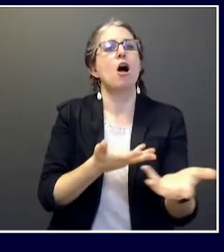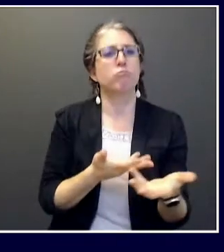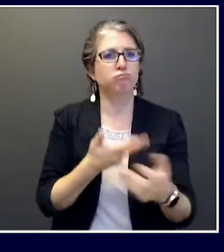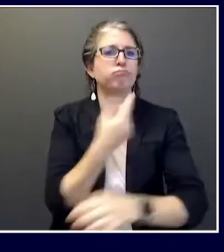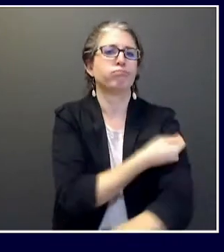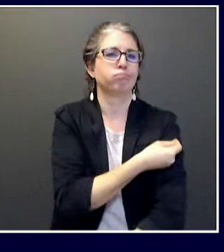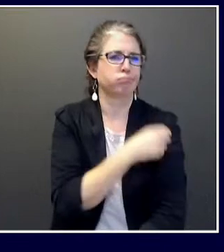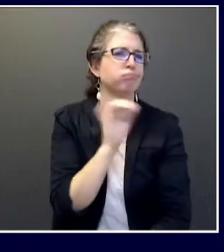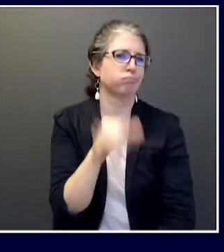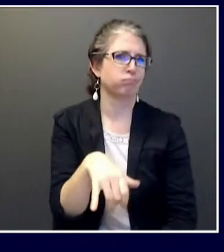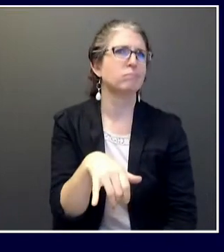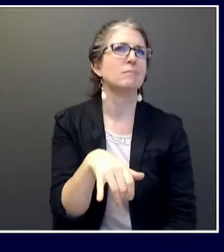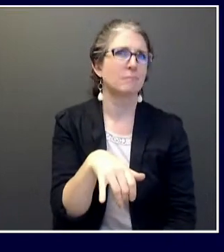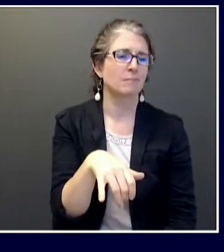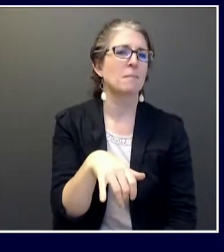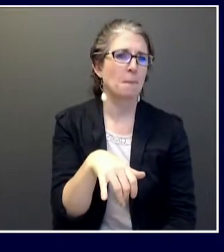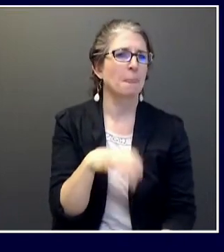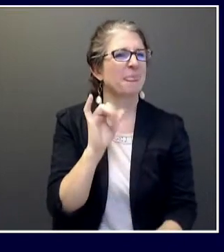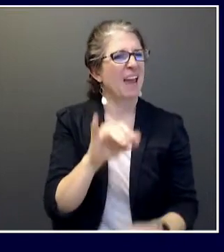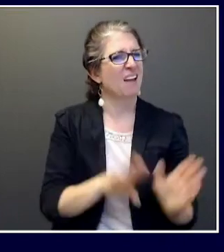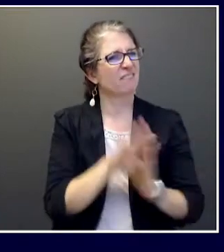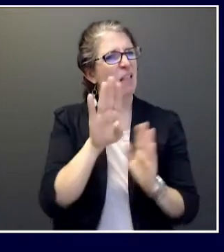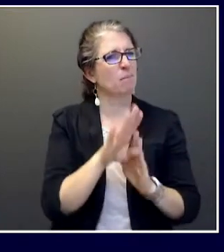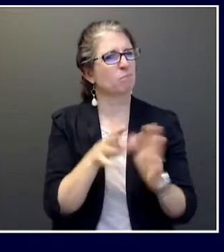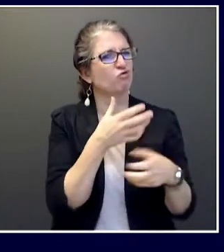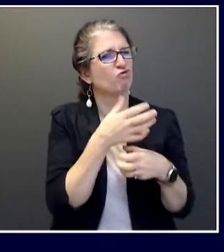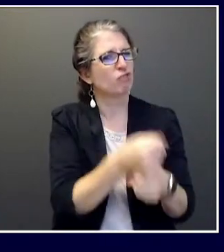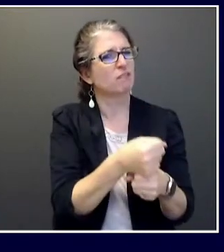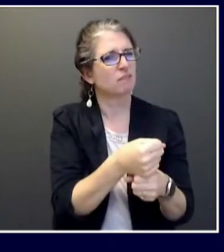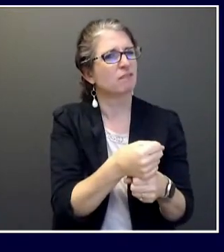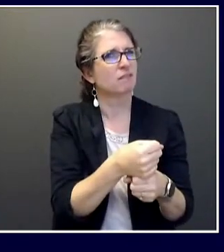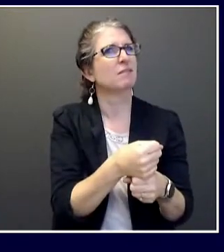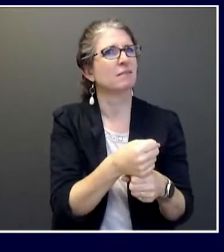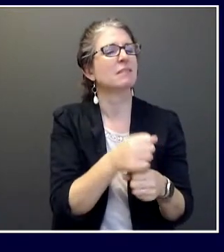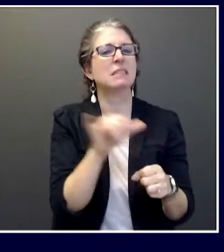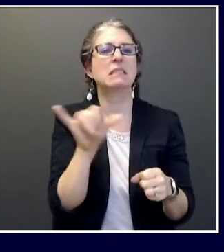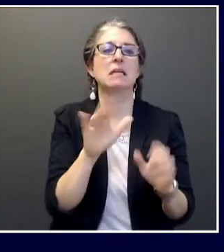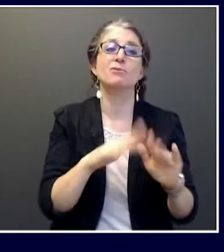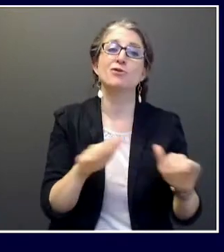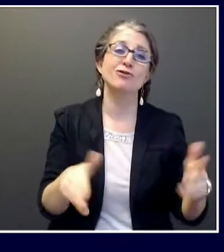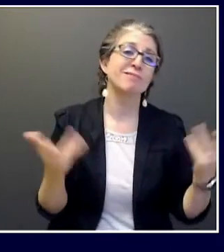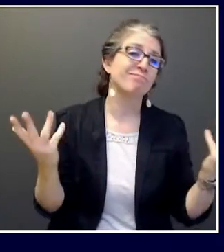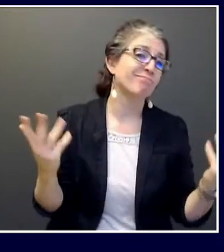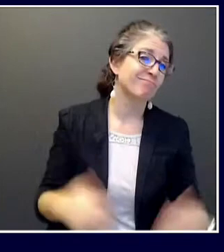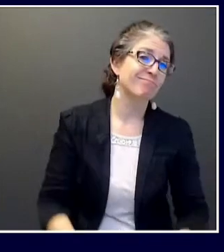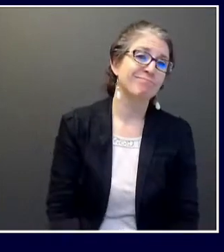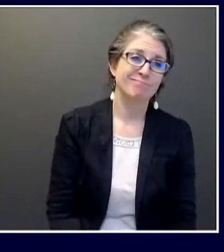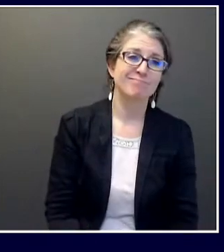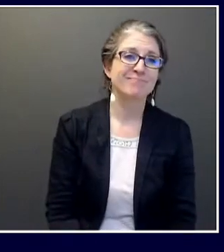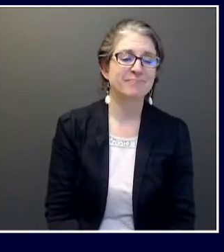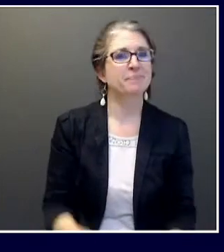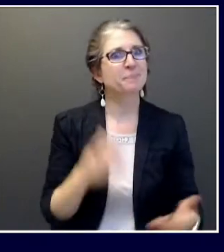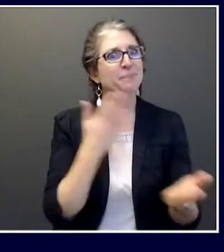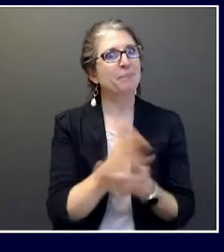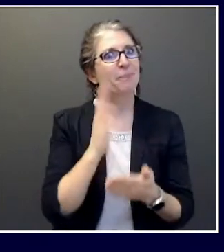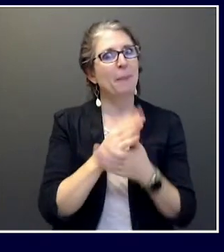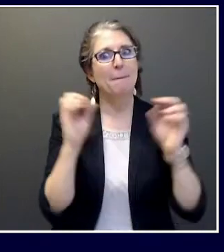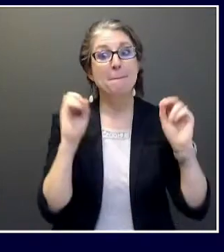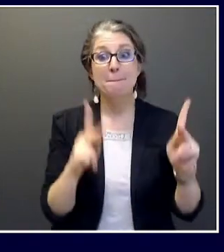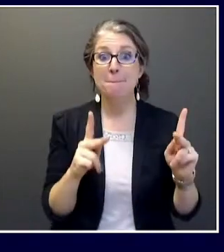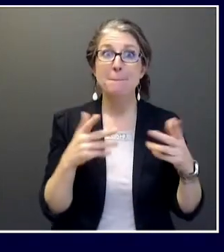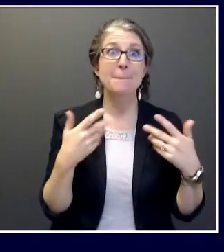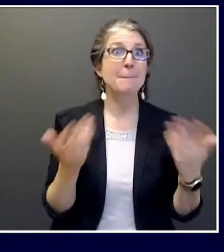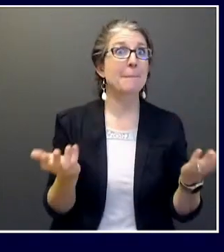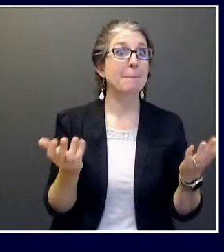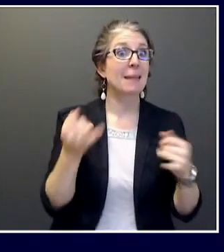that trust. I think we can do the same thing with childhood vaccinations. Thank you. Thank you. And that takes us to the bottom of